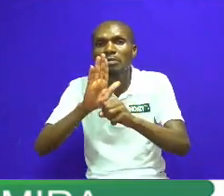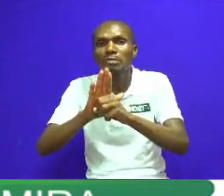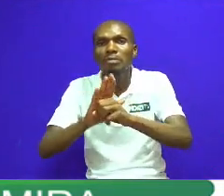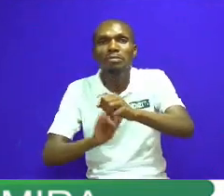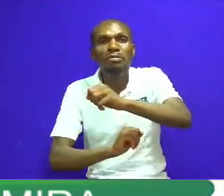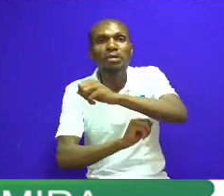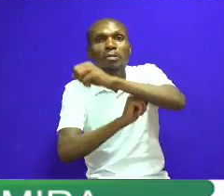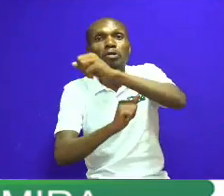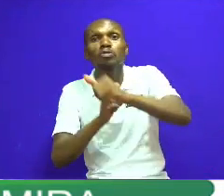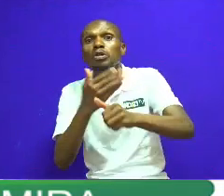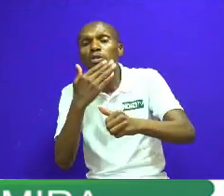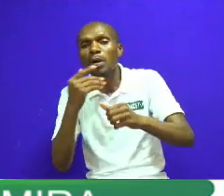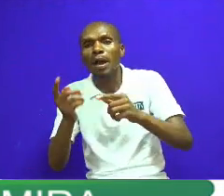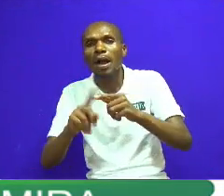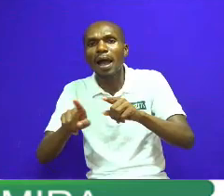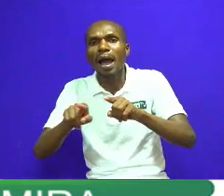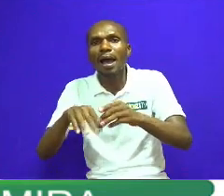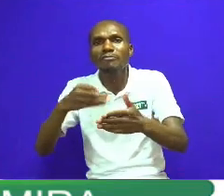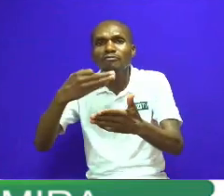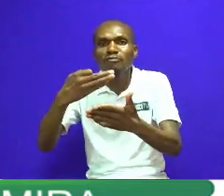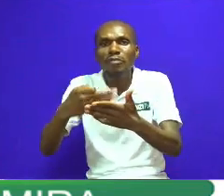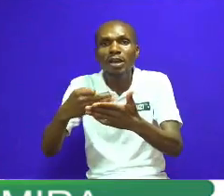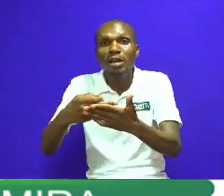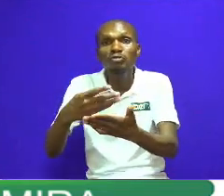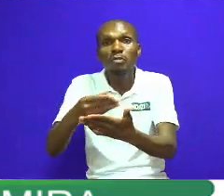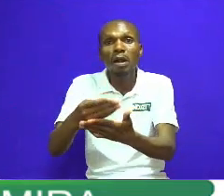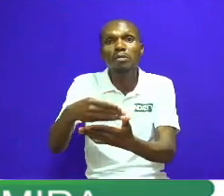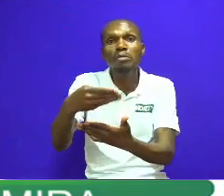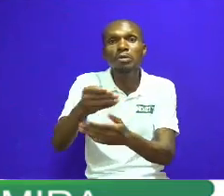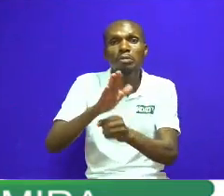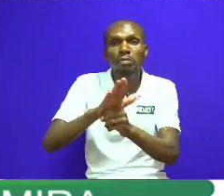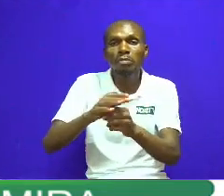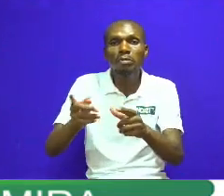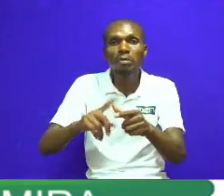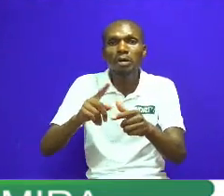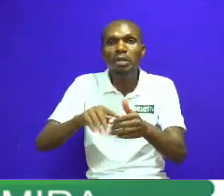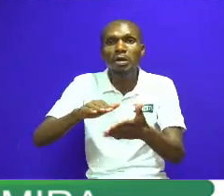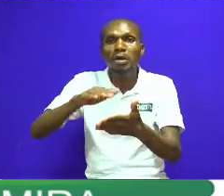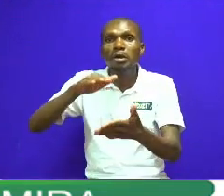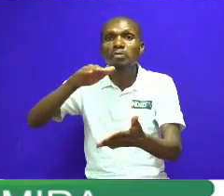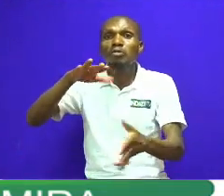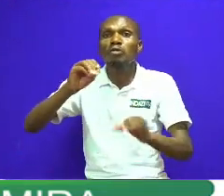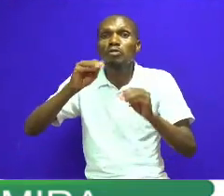need, mostly on financial aspects of promotion,